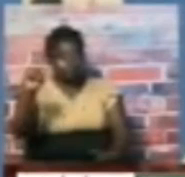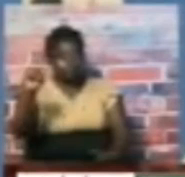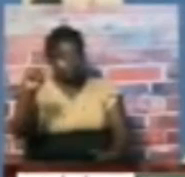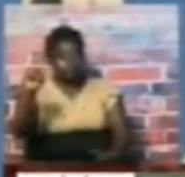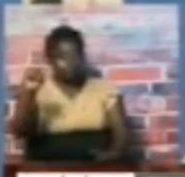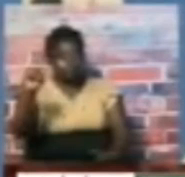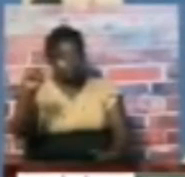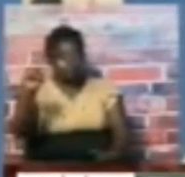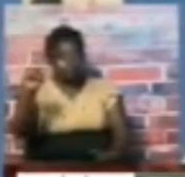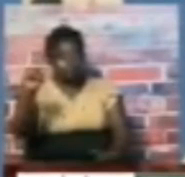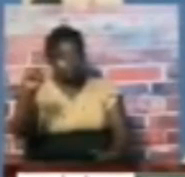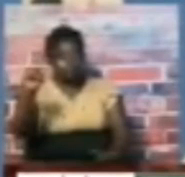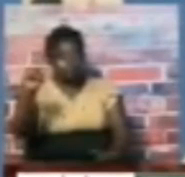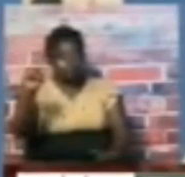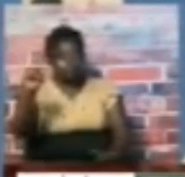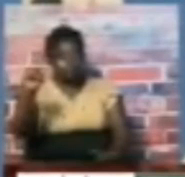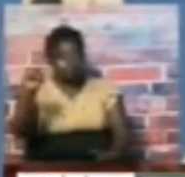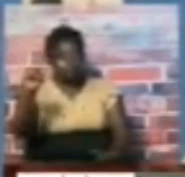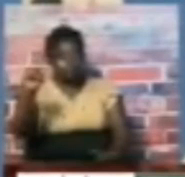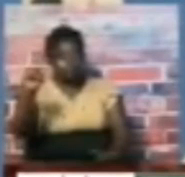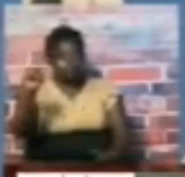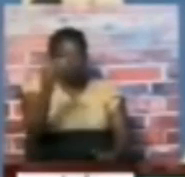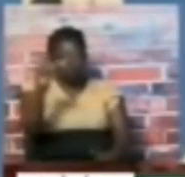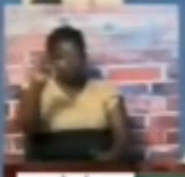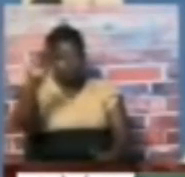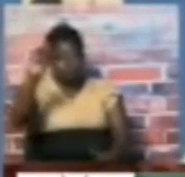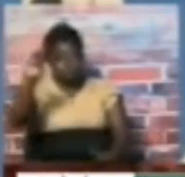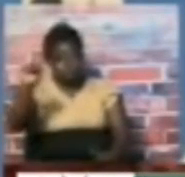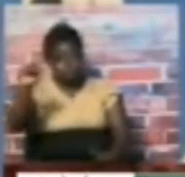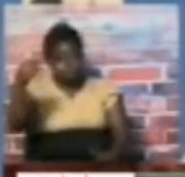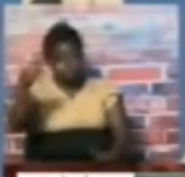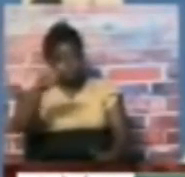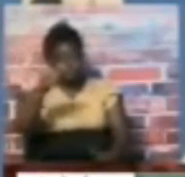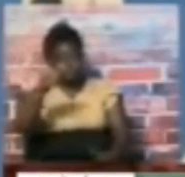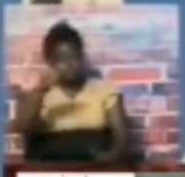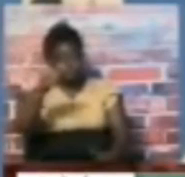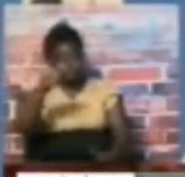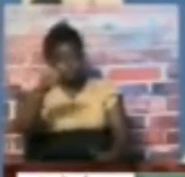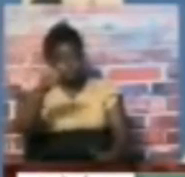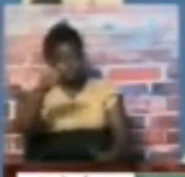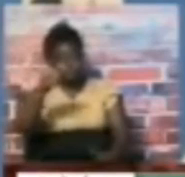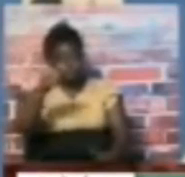1,000 packs of 2,000 milligram metronidazole.